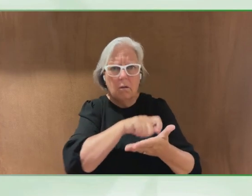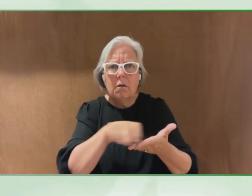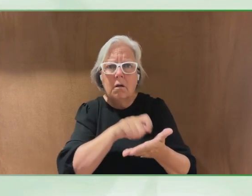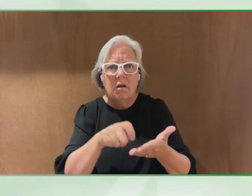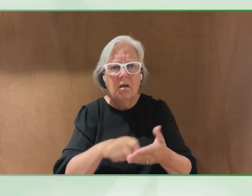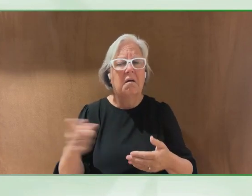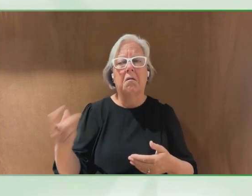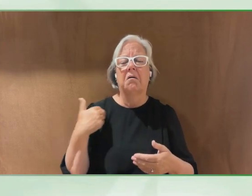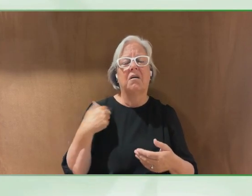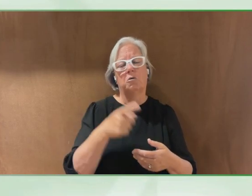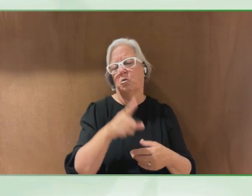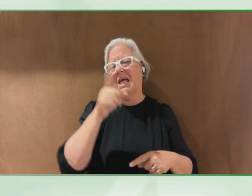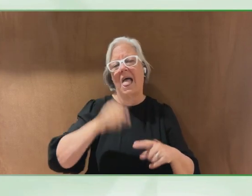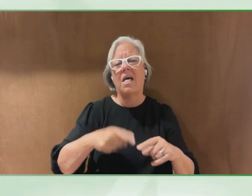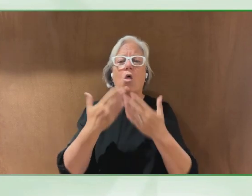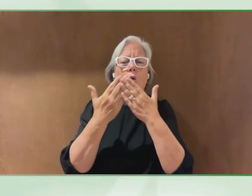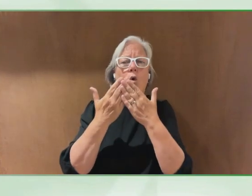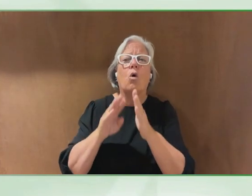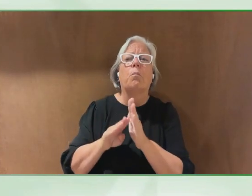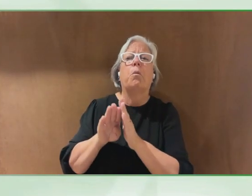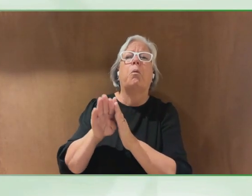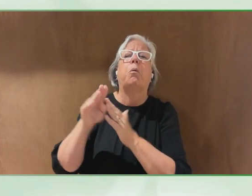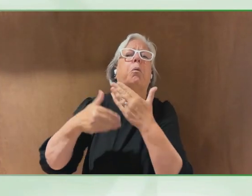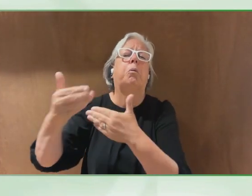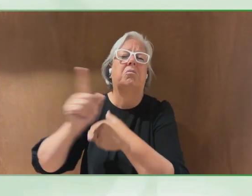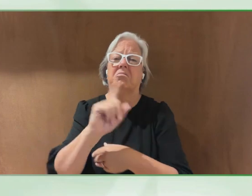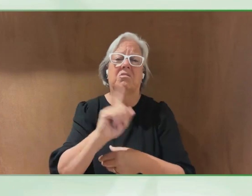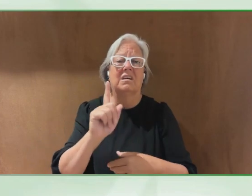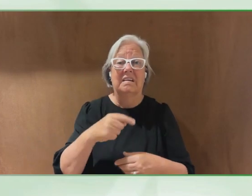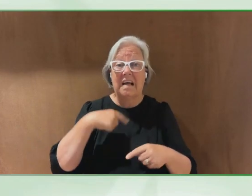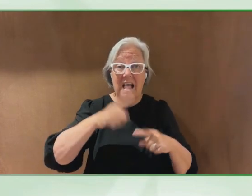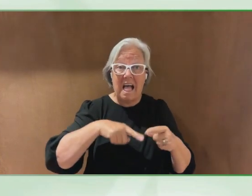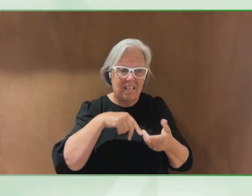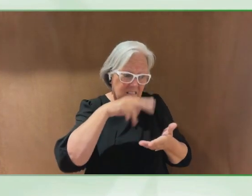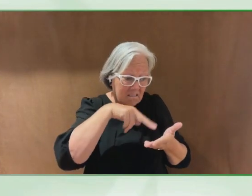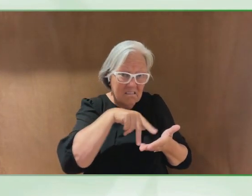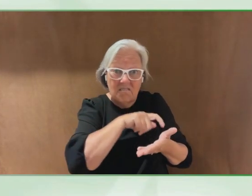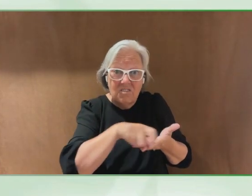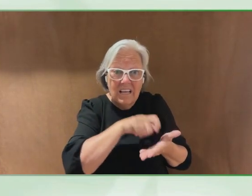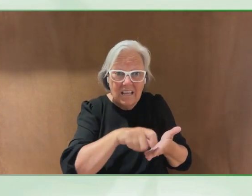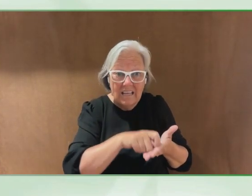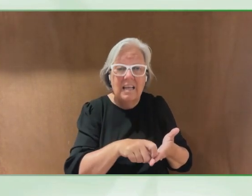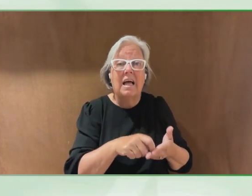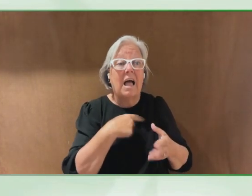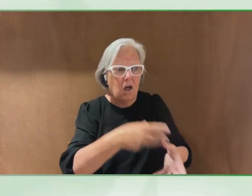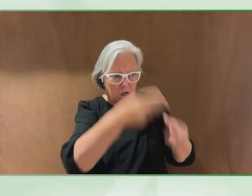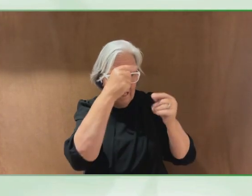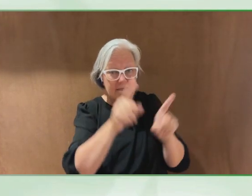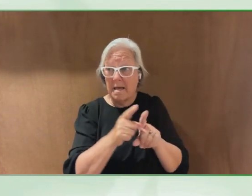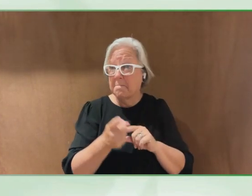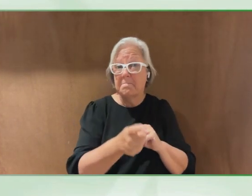qualifications whatsoever because I wasn't able to read and write and learn in the same way as other people, or I wouldn't be able to speak